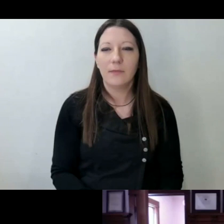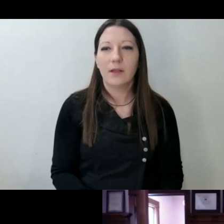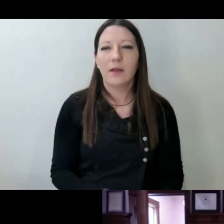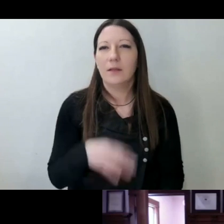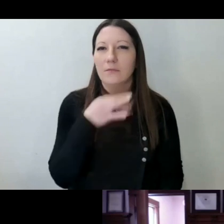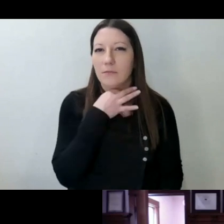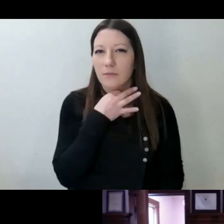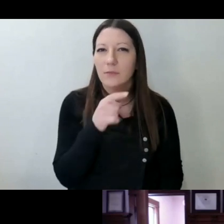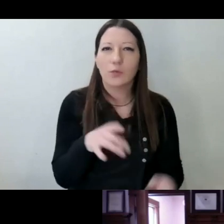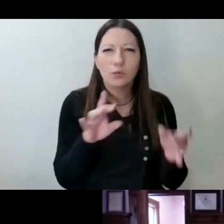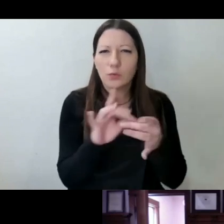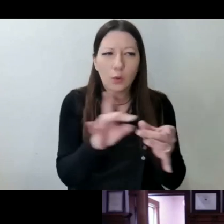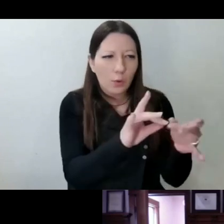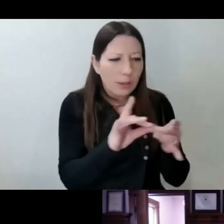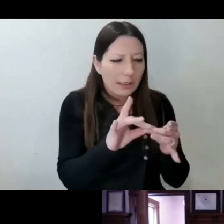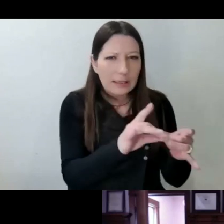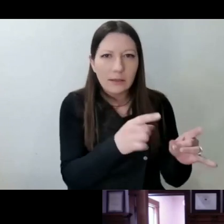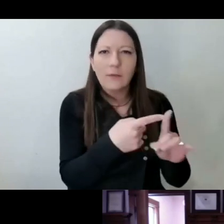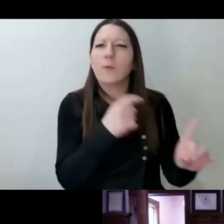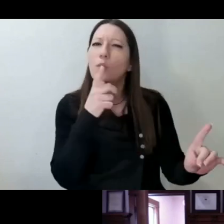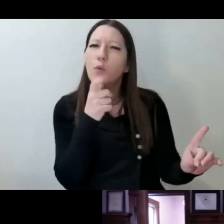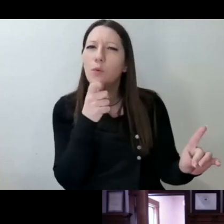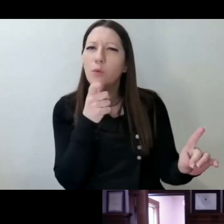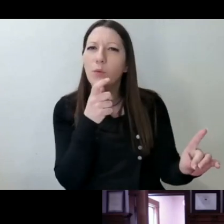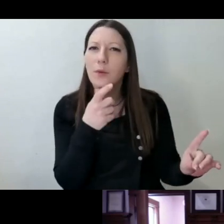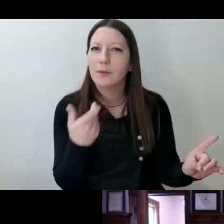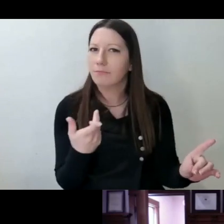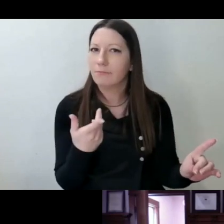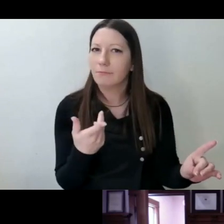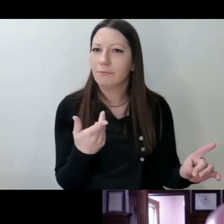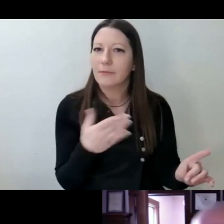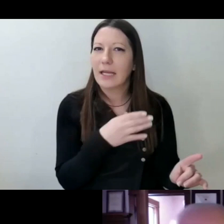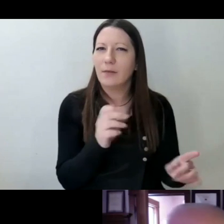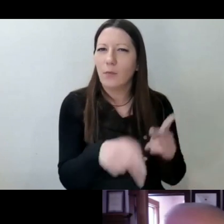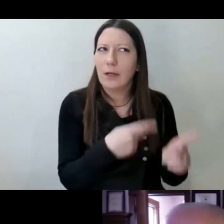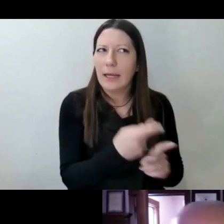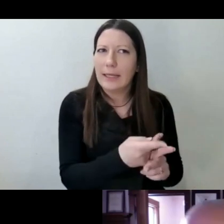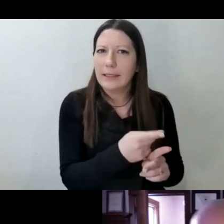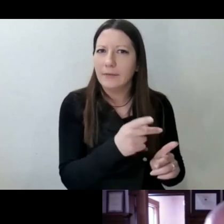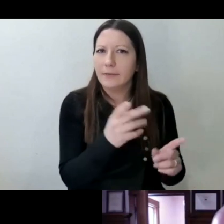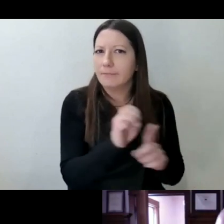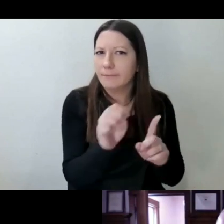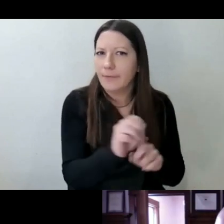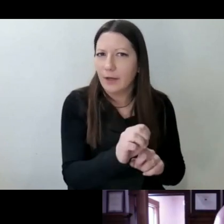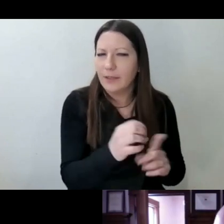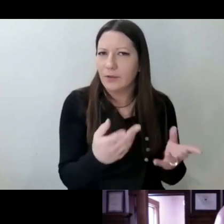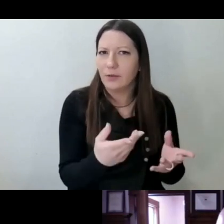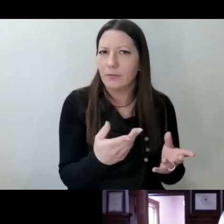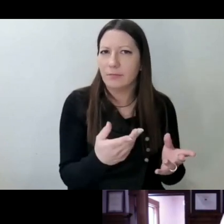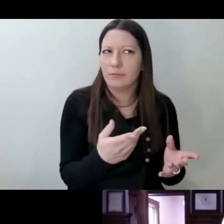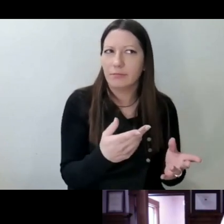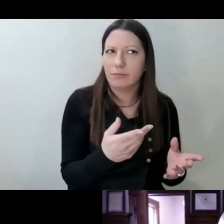to whom and in what realms about climate destruction presently? How does this affect the trajectory of